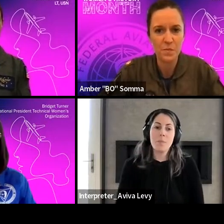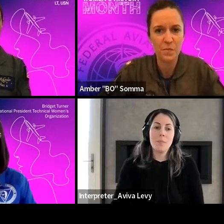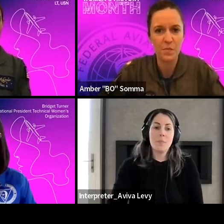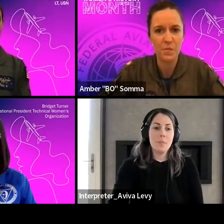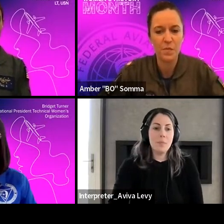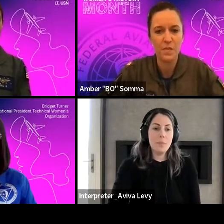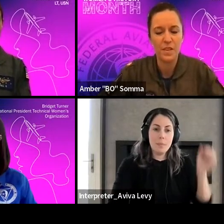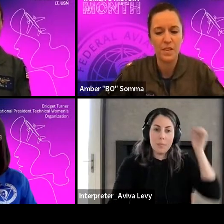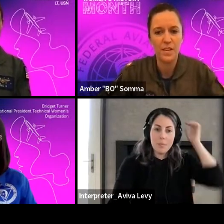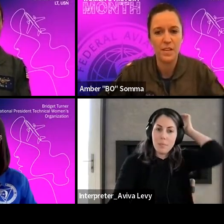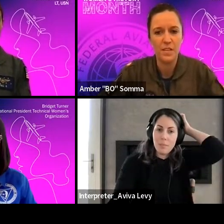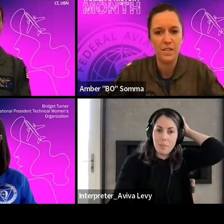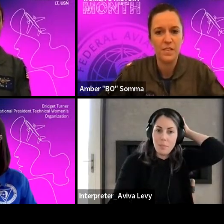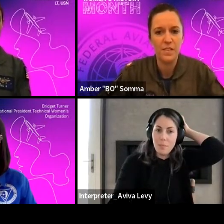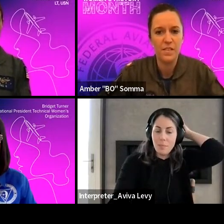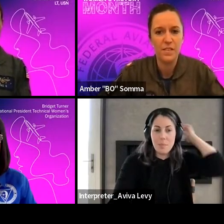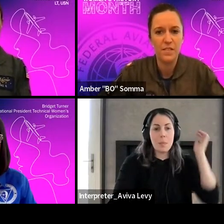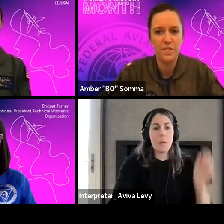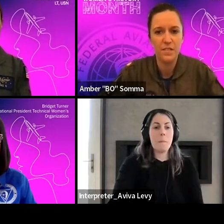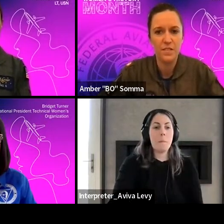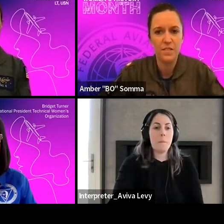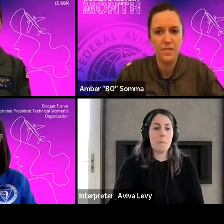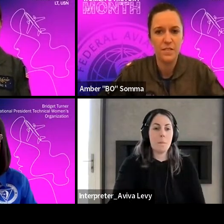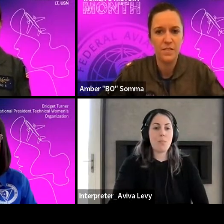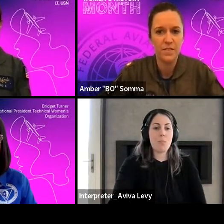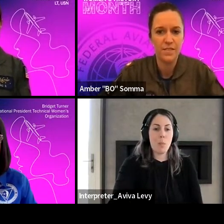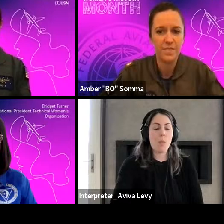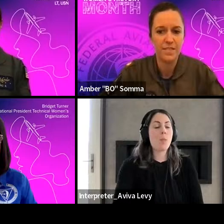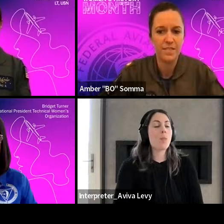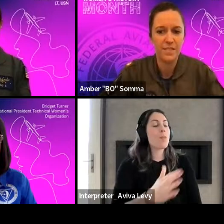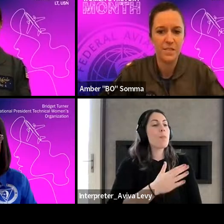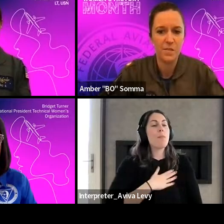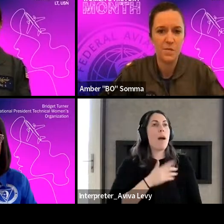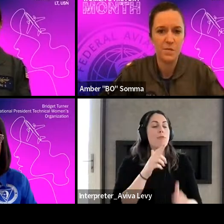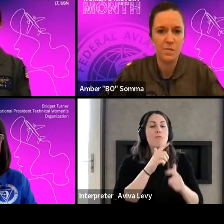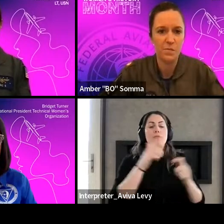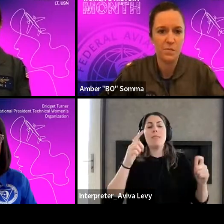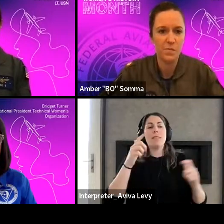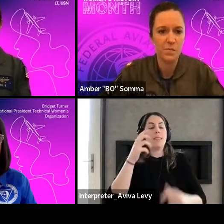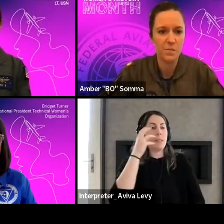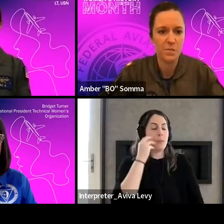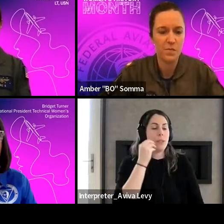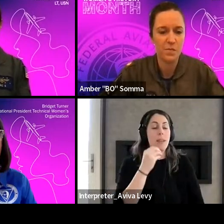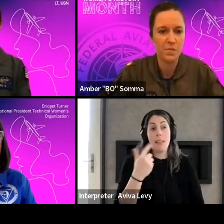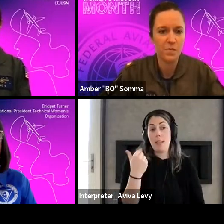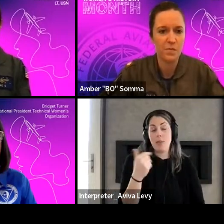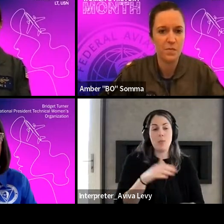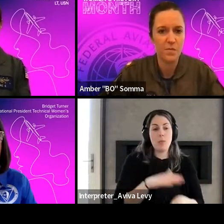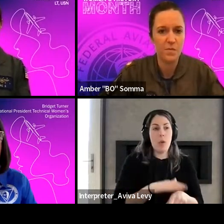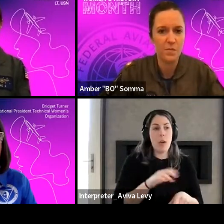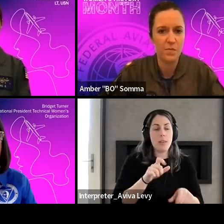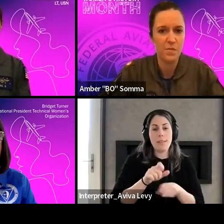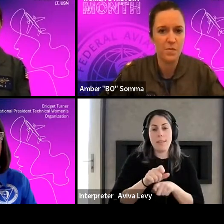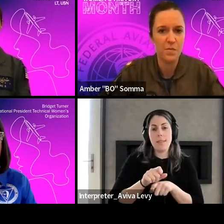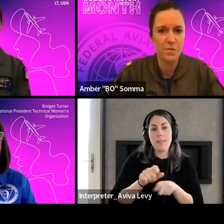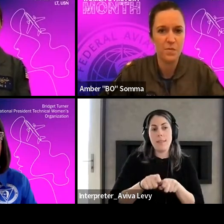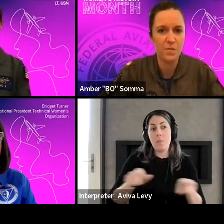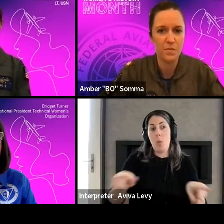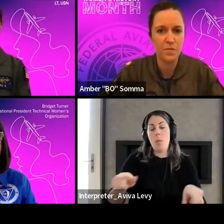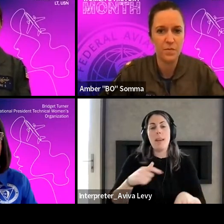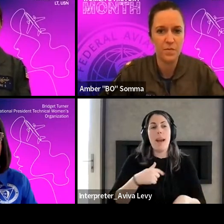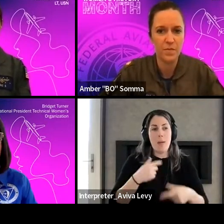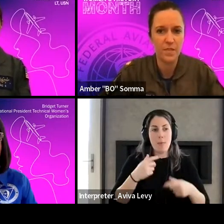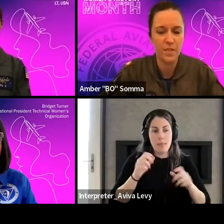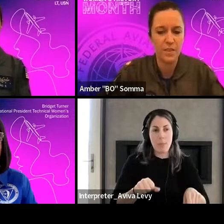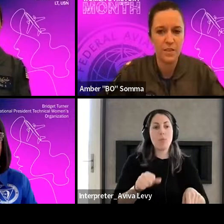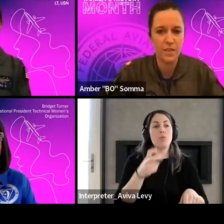Yes. So one of my greatest experiences was last year we were on deployment and I received the opportunity to travel to